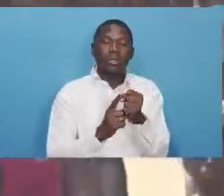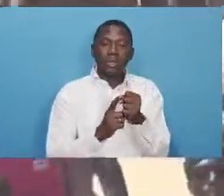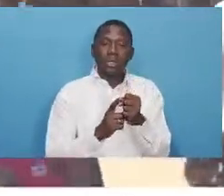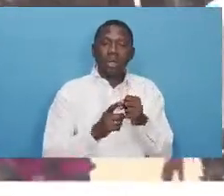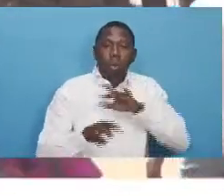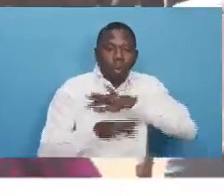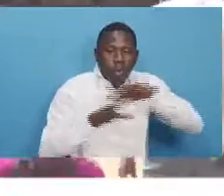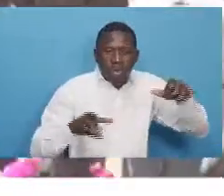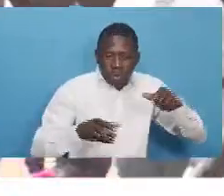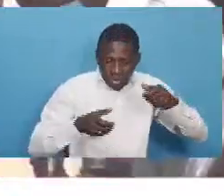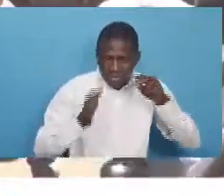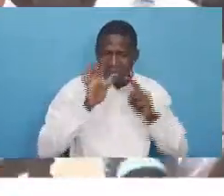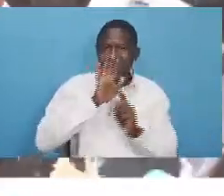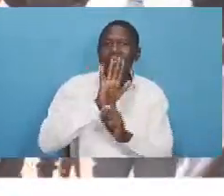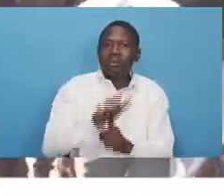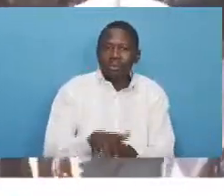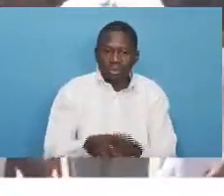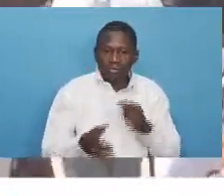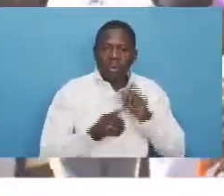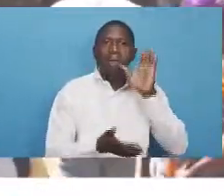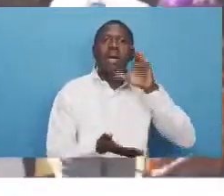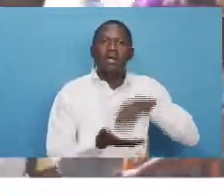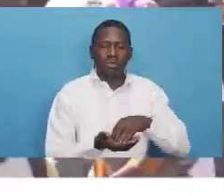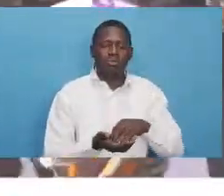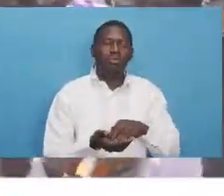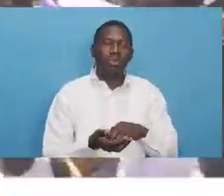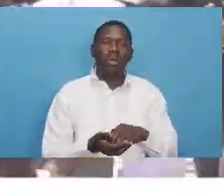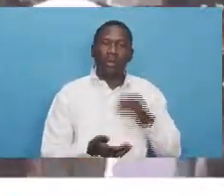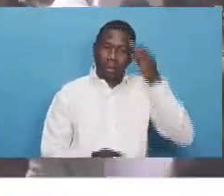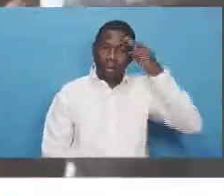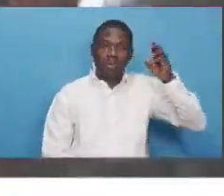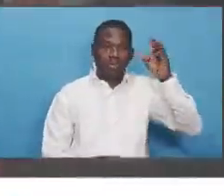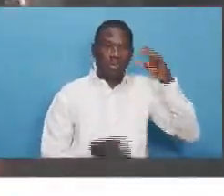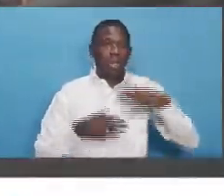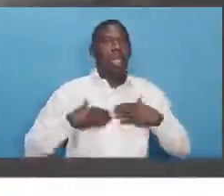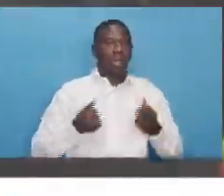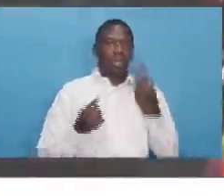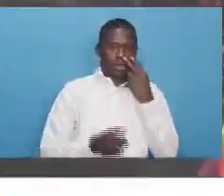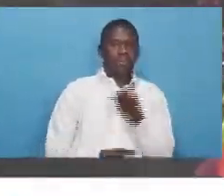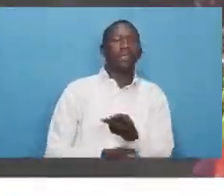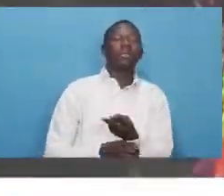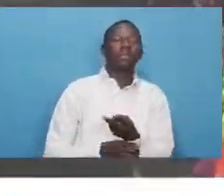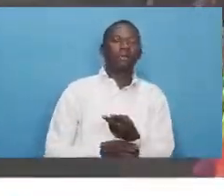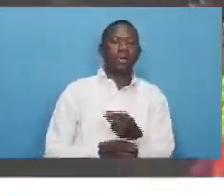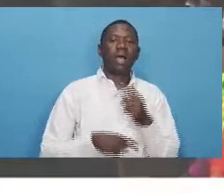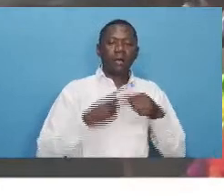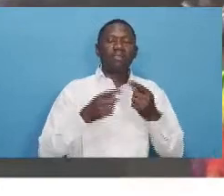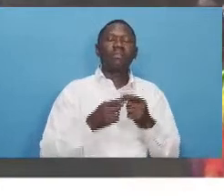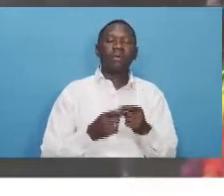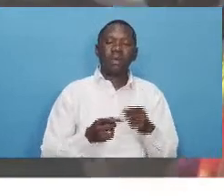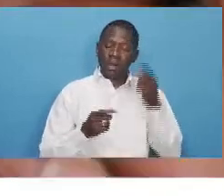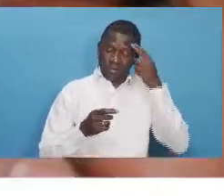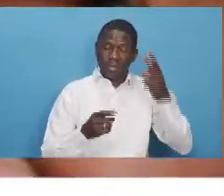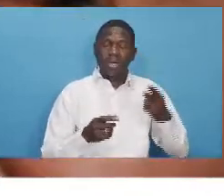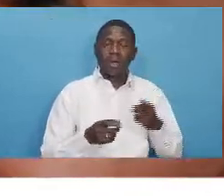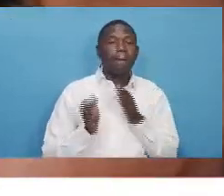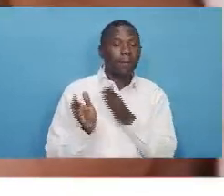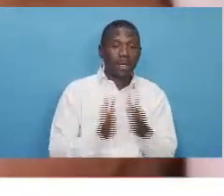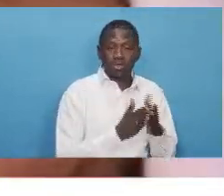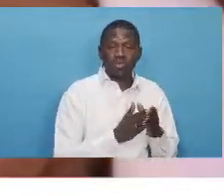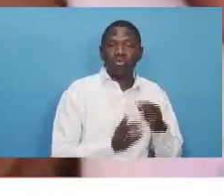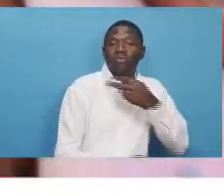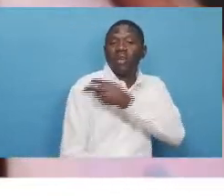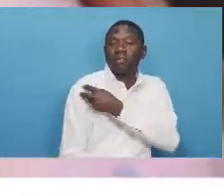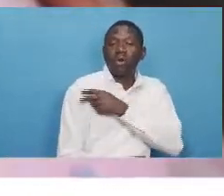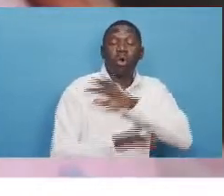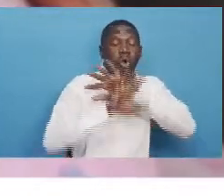Banjul, Siwas and Kotu by the Ministry of Health, prompting the declaration of a public health emergency and plans to vaccinate all children